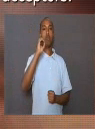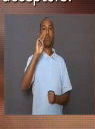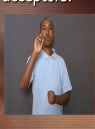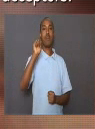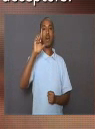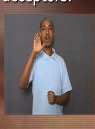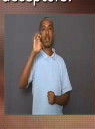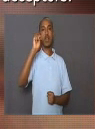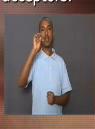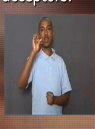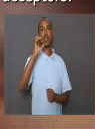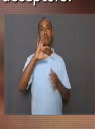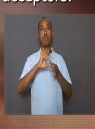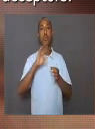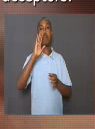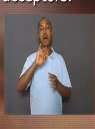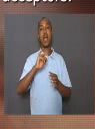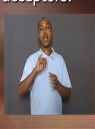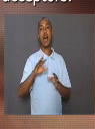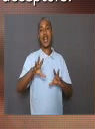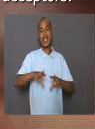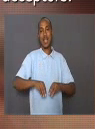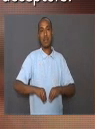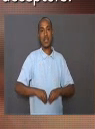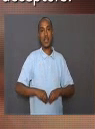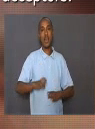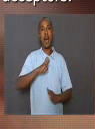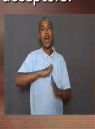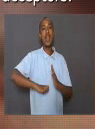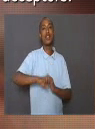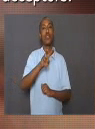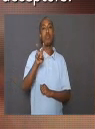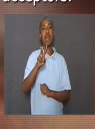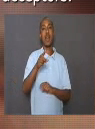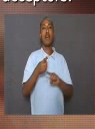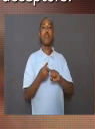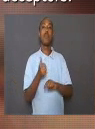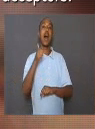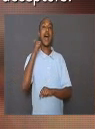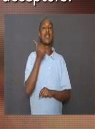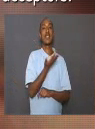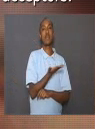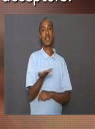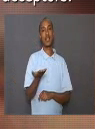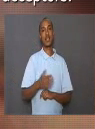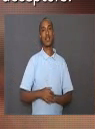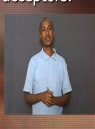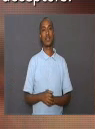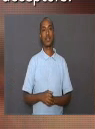covalent bond by accepting an electron pair from another